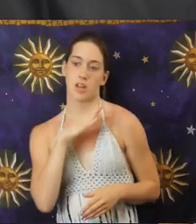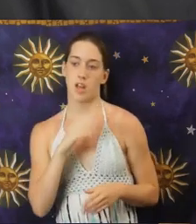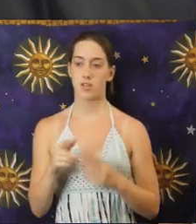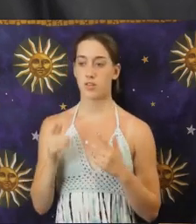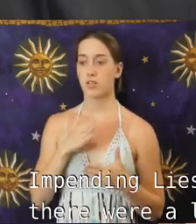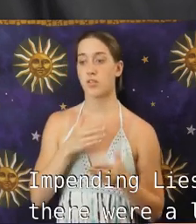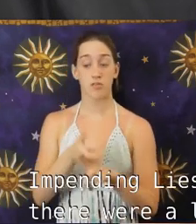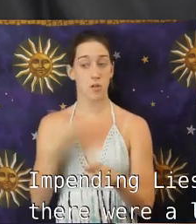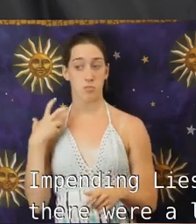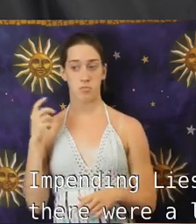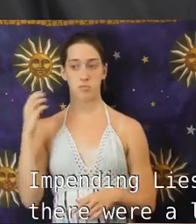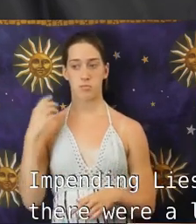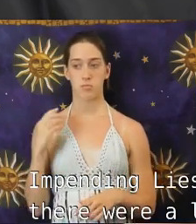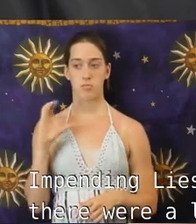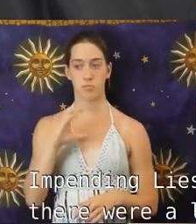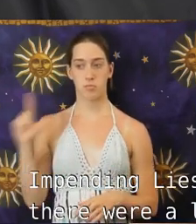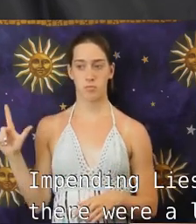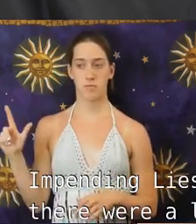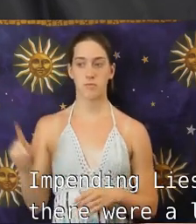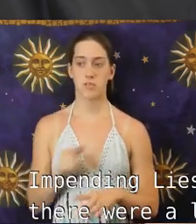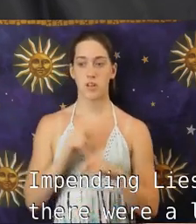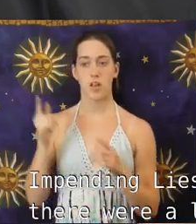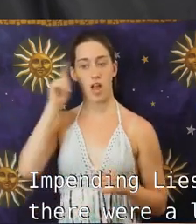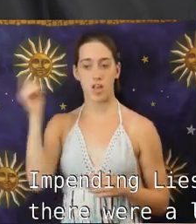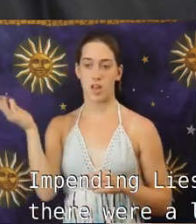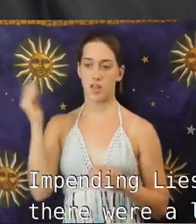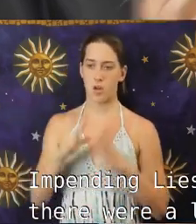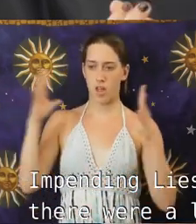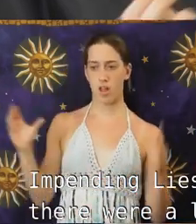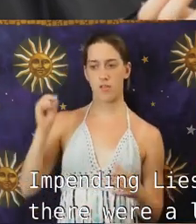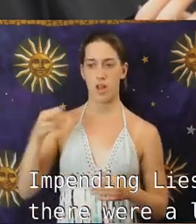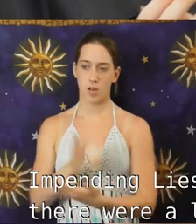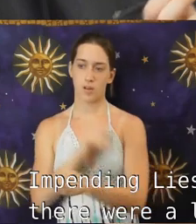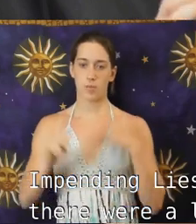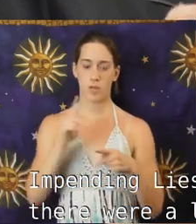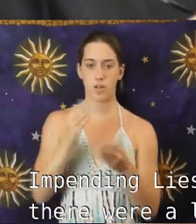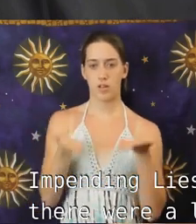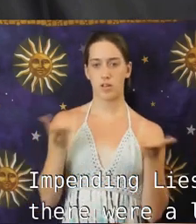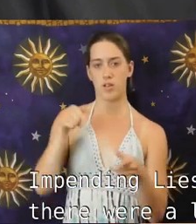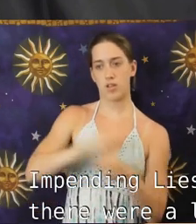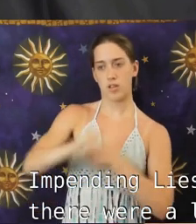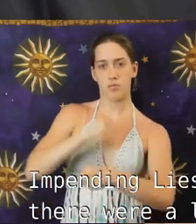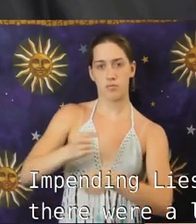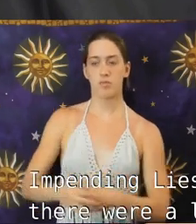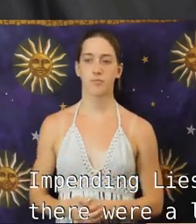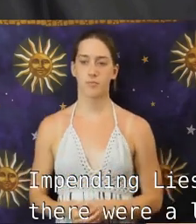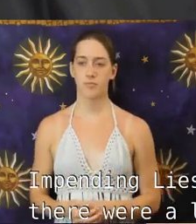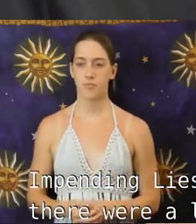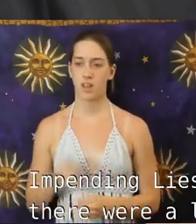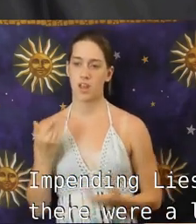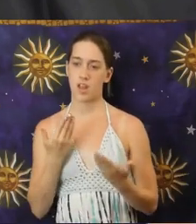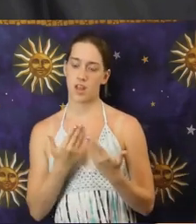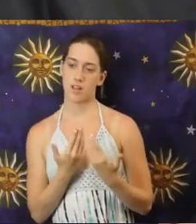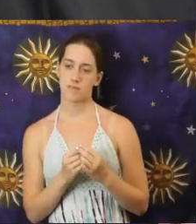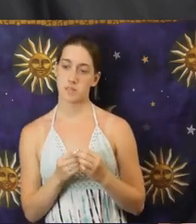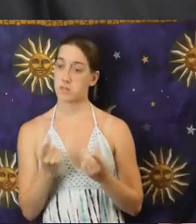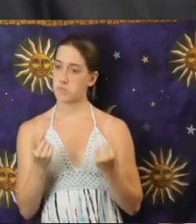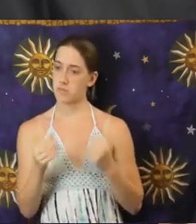But, again, Impending Lies, which are from Cleveland, which I thought was pretty cool. There are a lot of Ohio bands there this